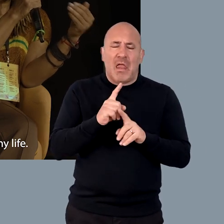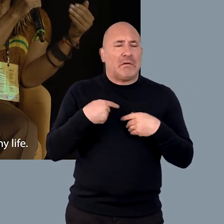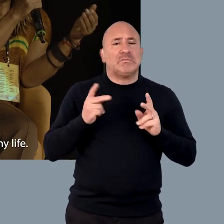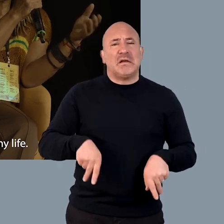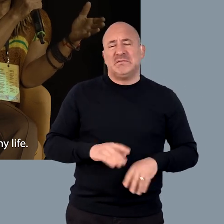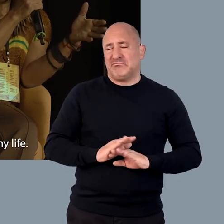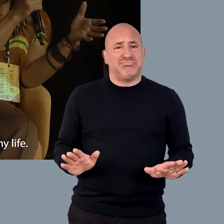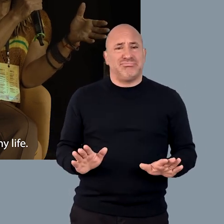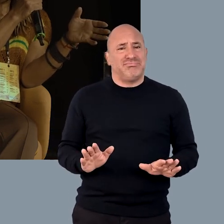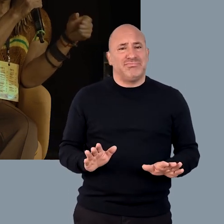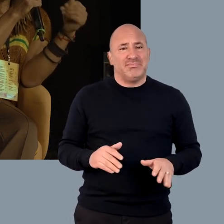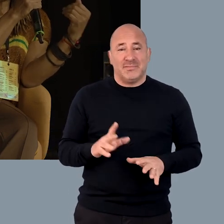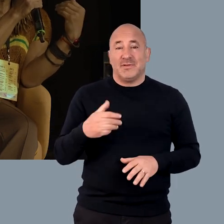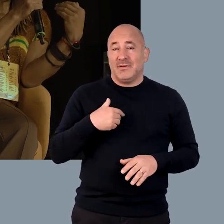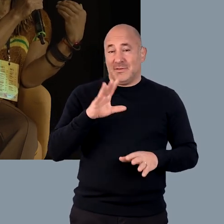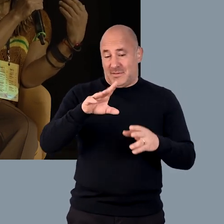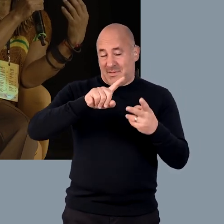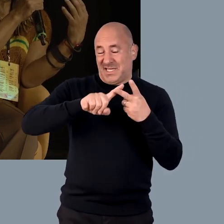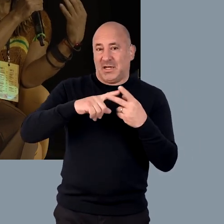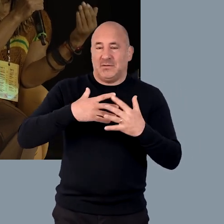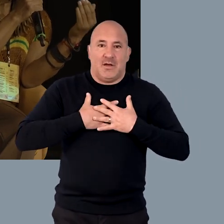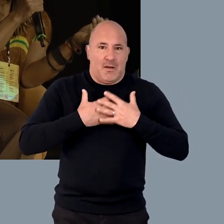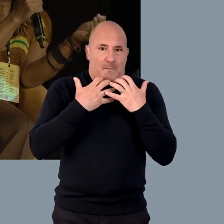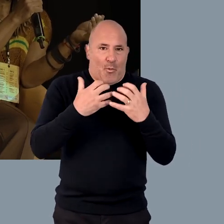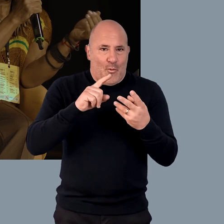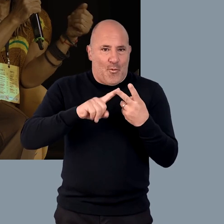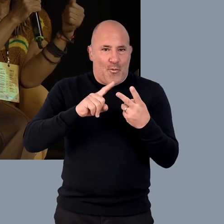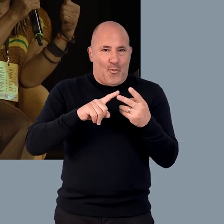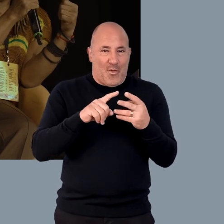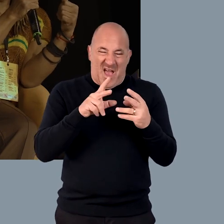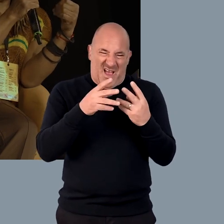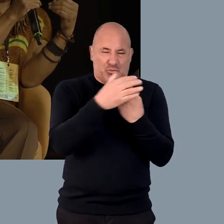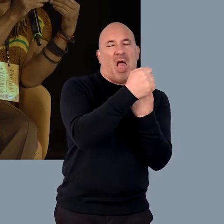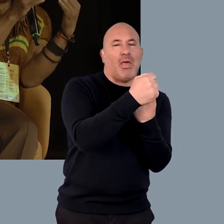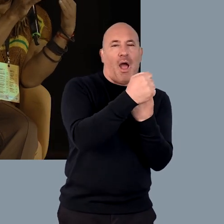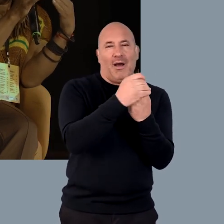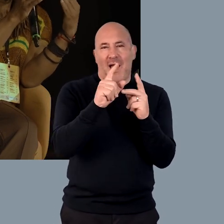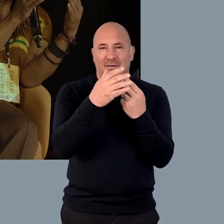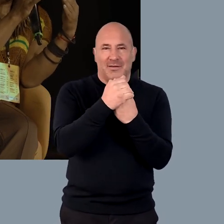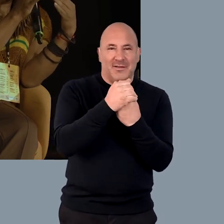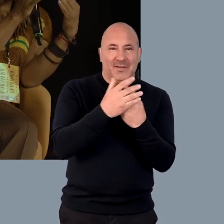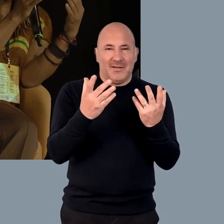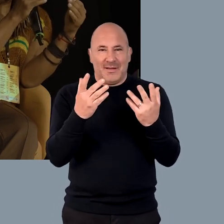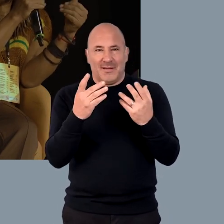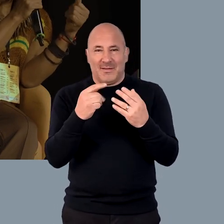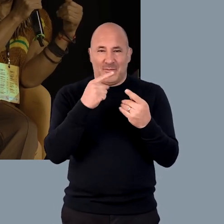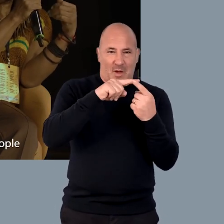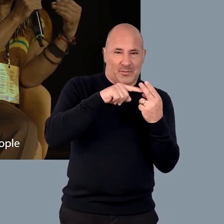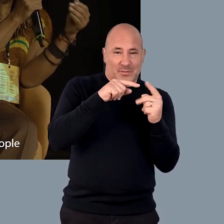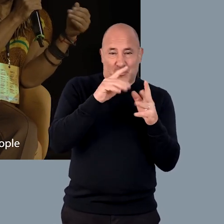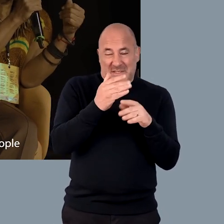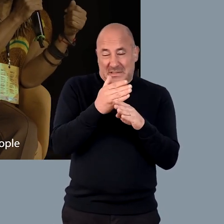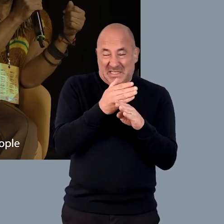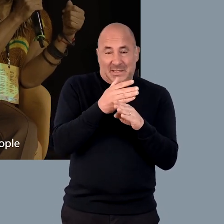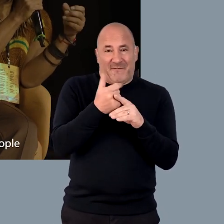something every day of my life. But there's my second passion. Um, and it's almost a twin passion. I guess